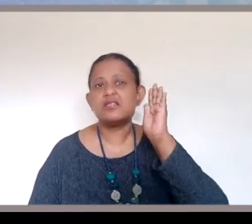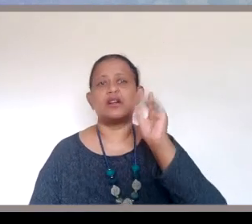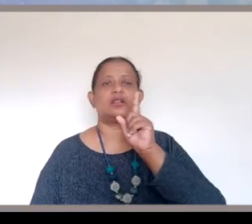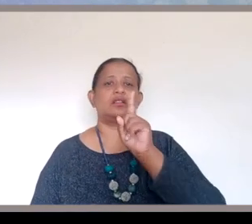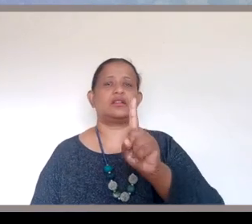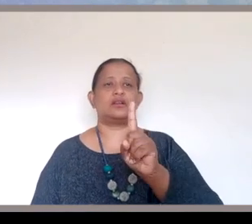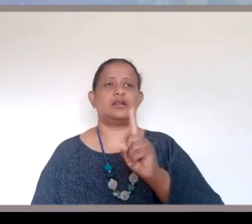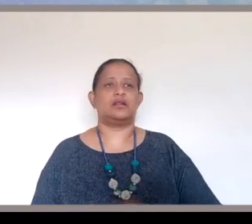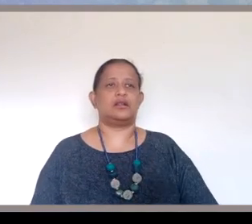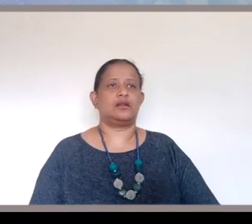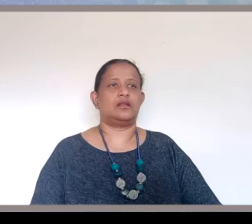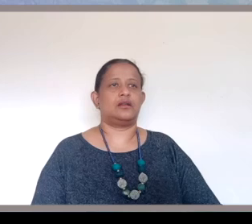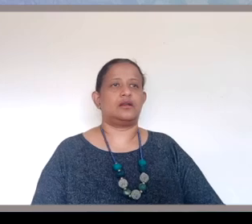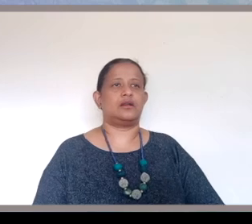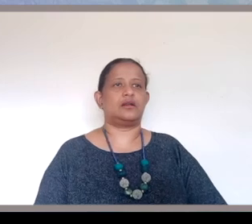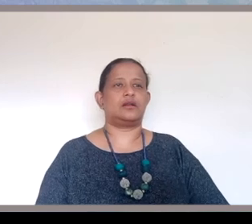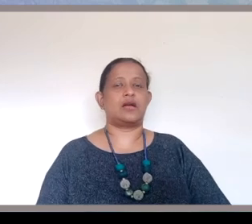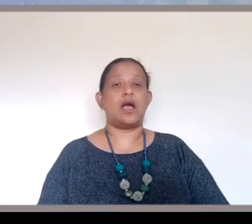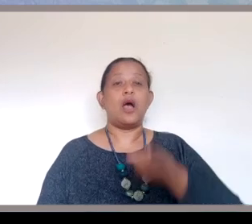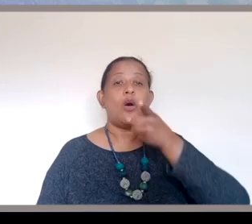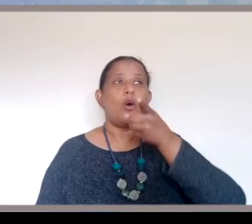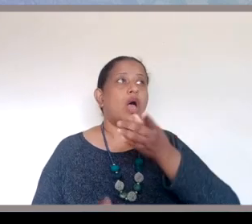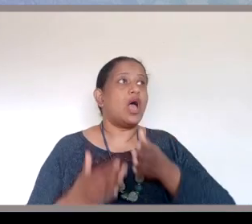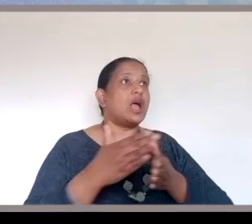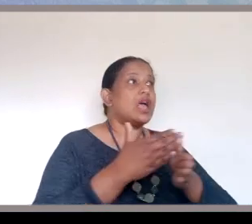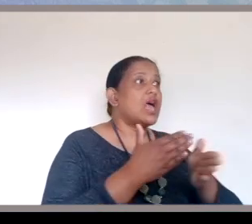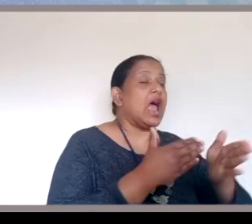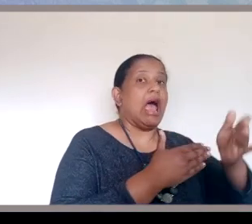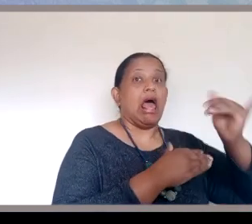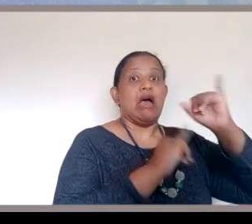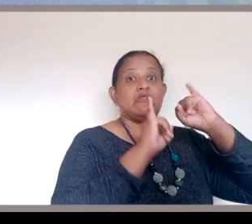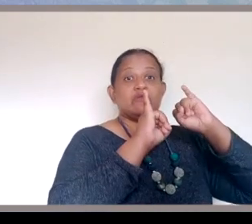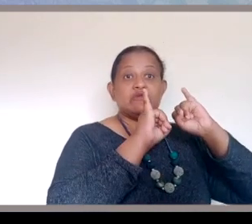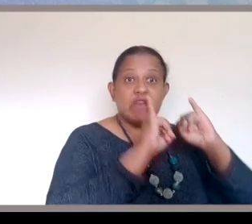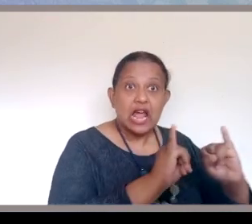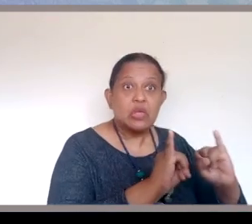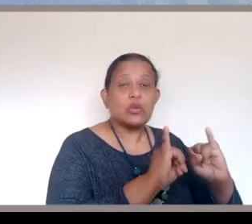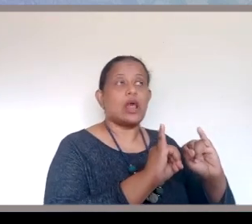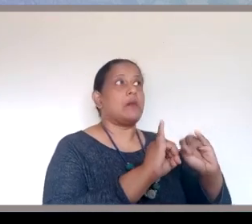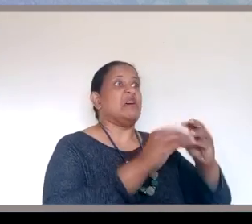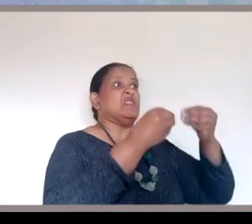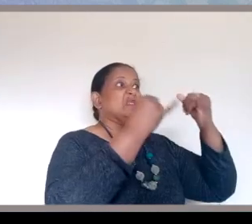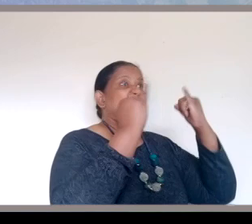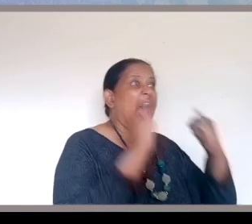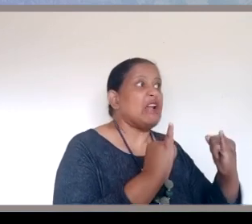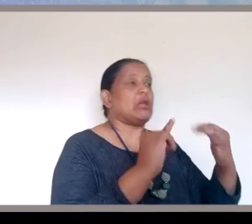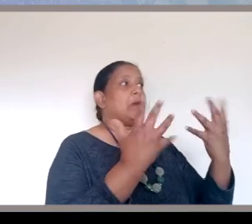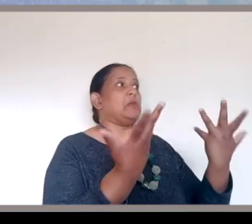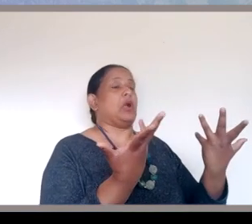I want to live, and so can you. But listen to me. But you are not free to choose